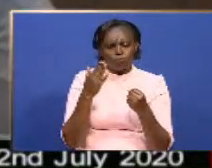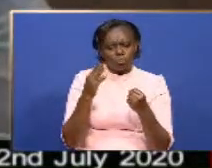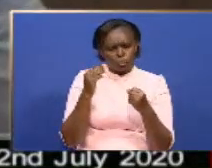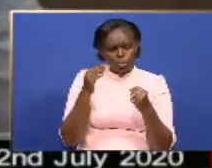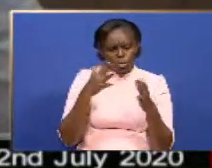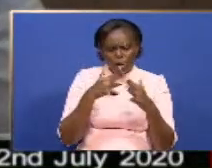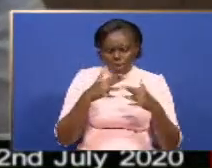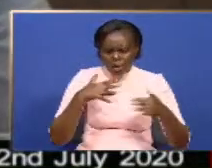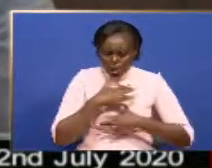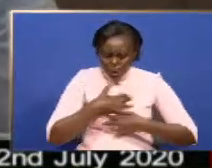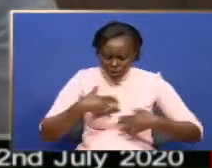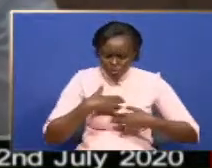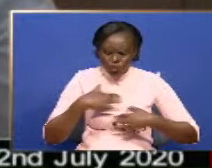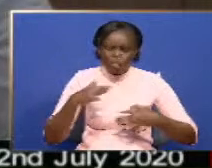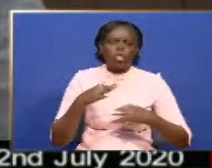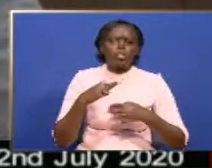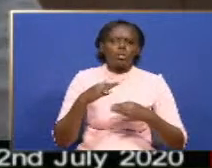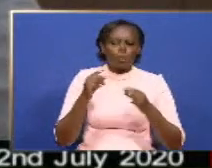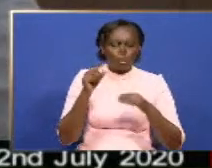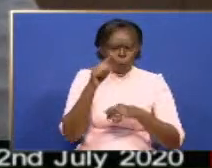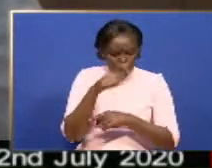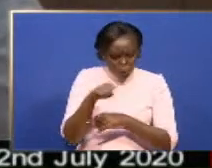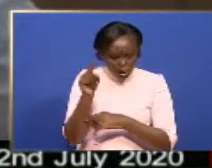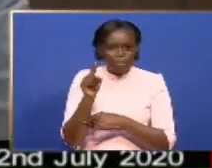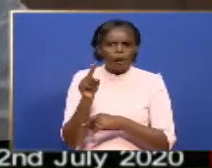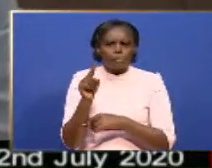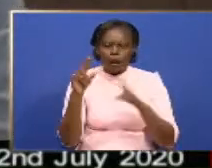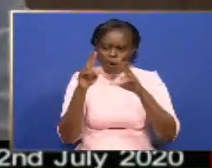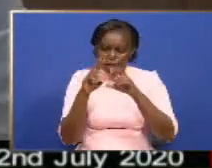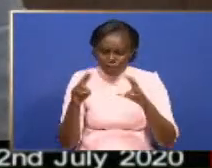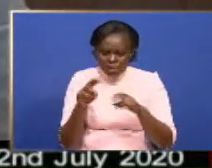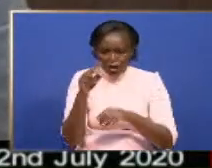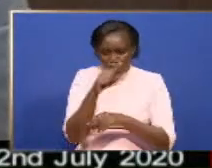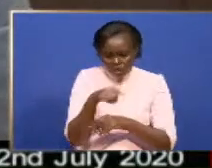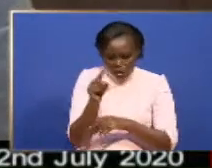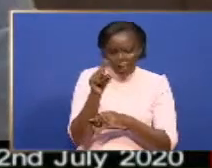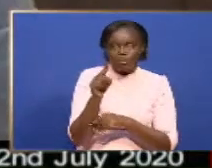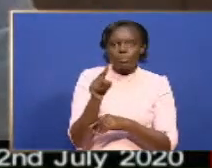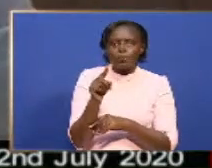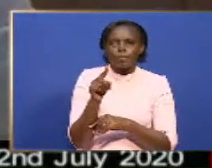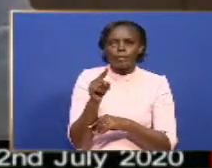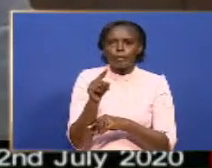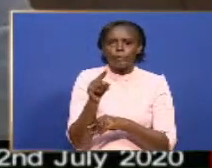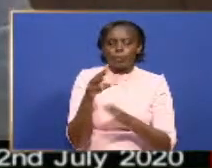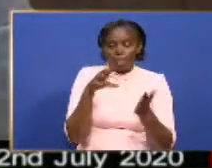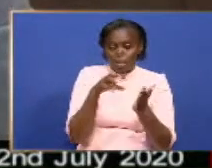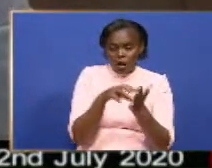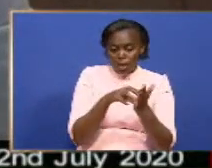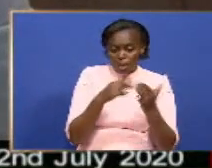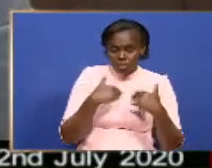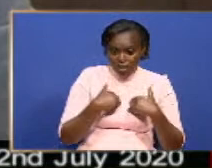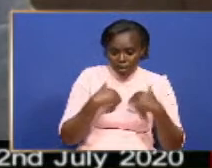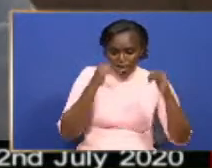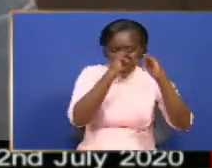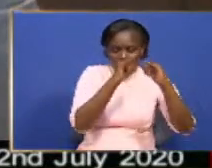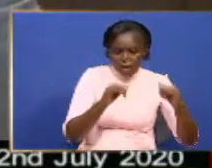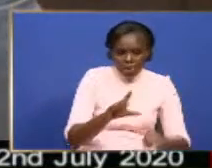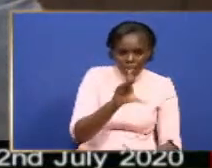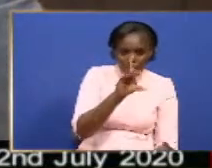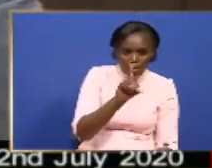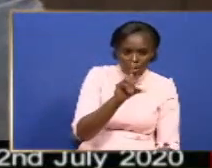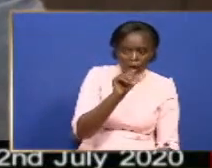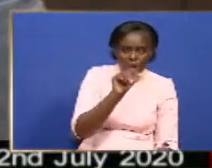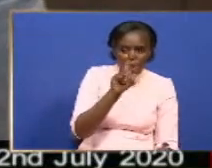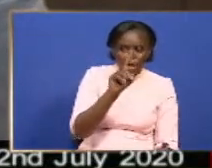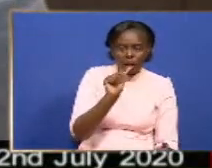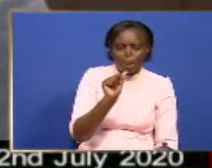through time and have been vetted properly. We had a case, Madam Speaker, in Dadaab, where a young